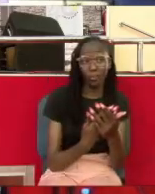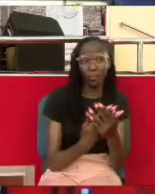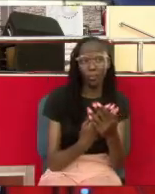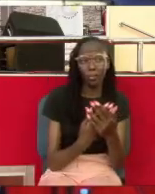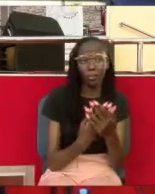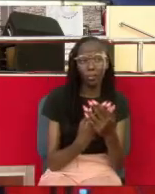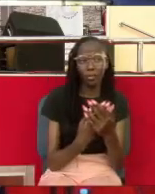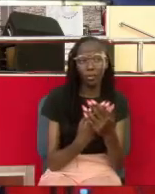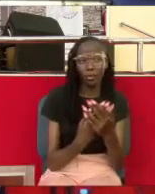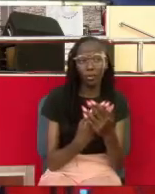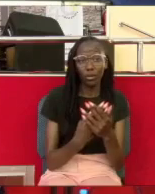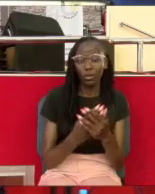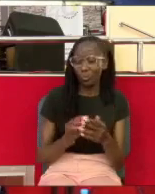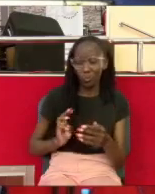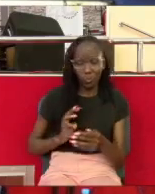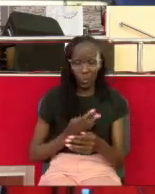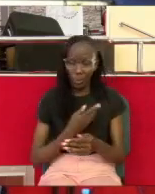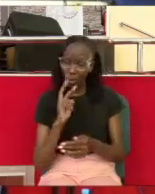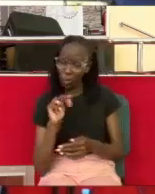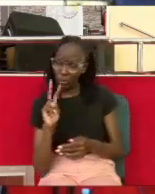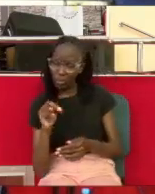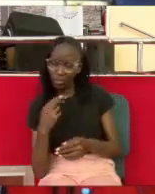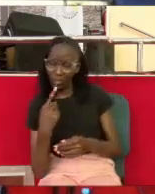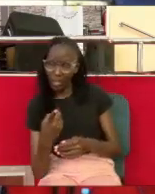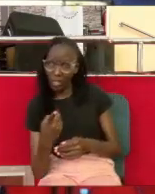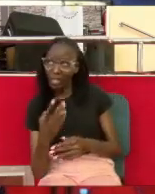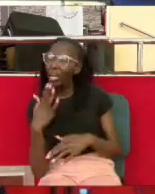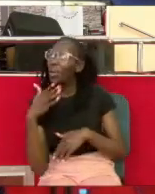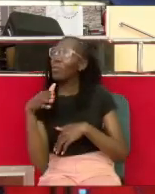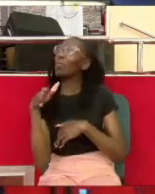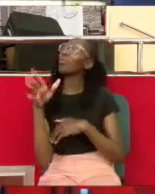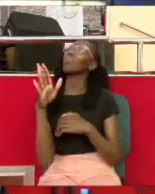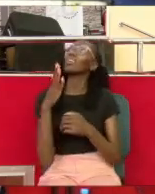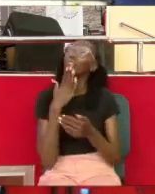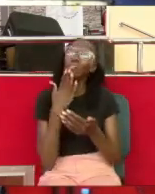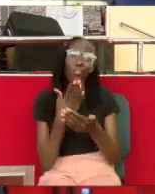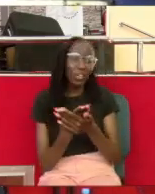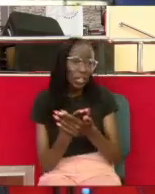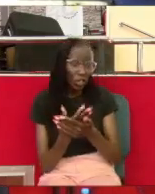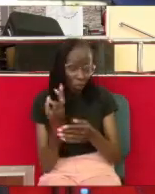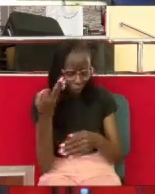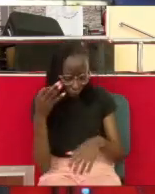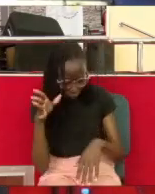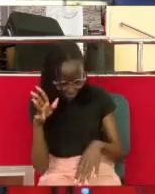we are just saying that, God, we are so thankful for your good grace.